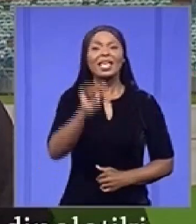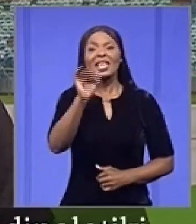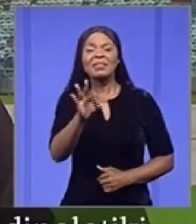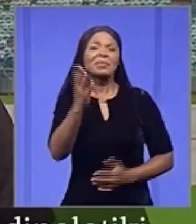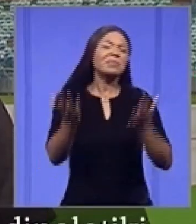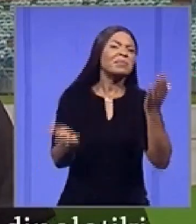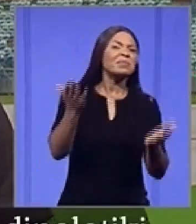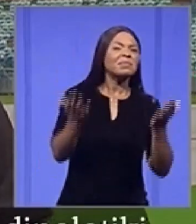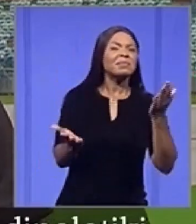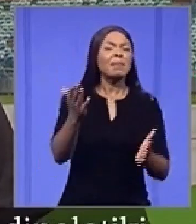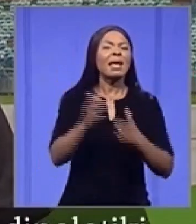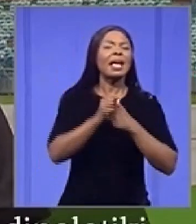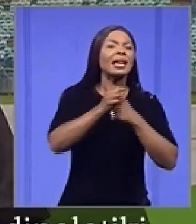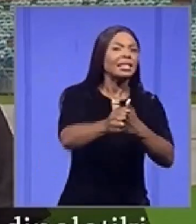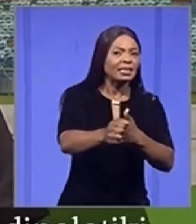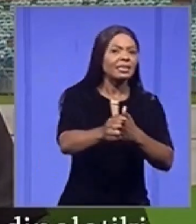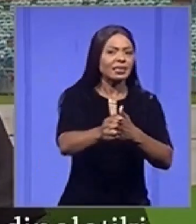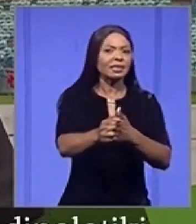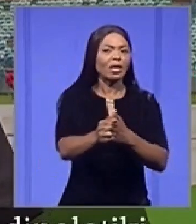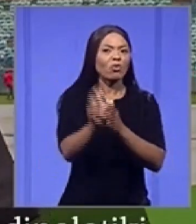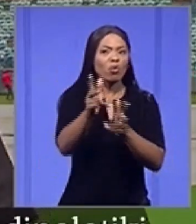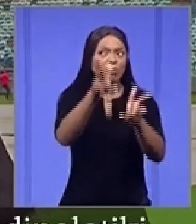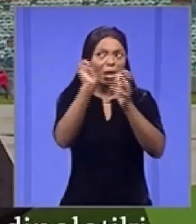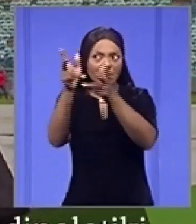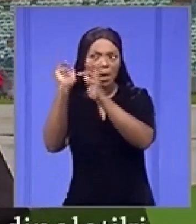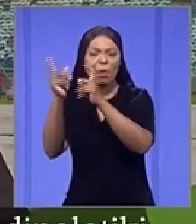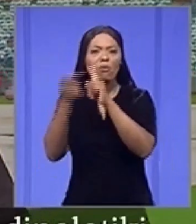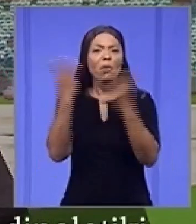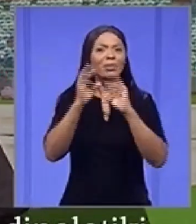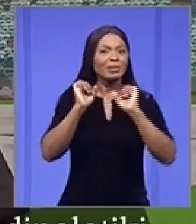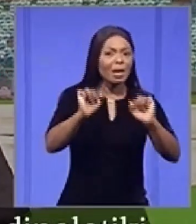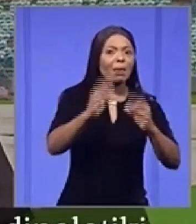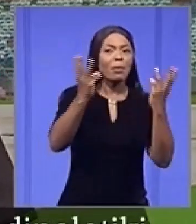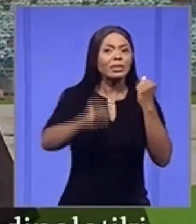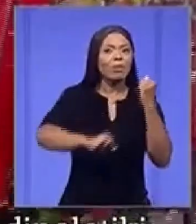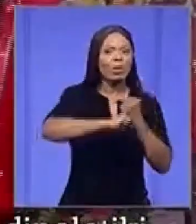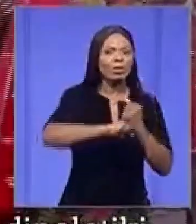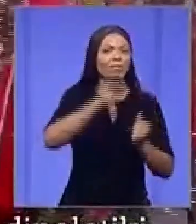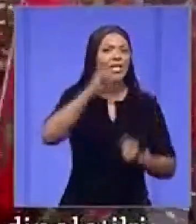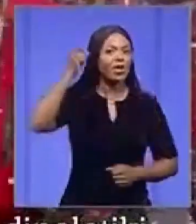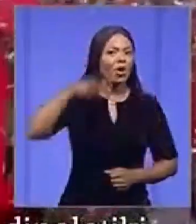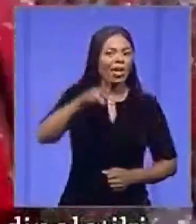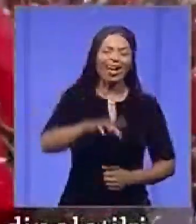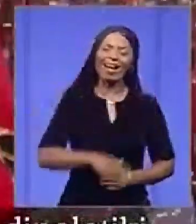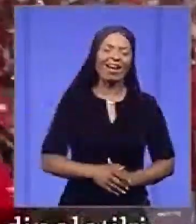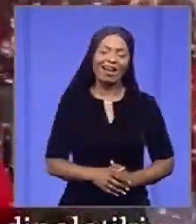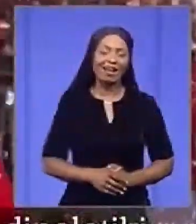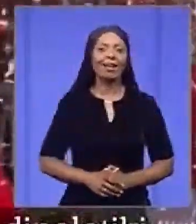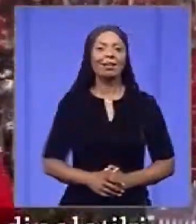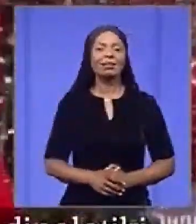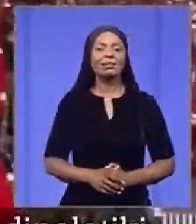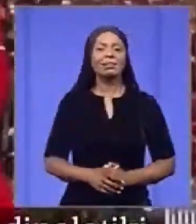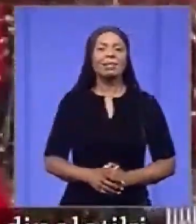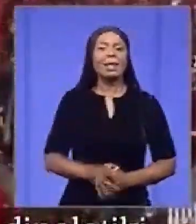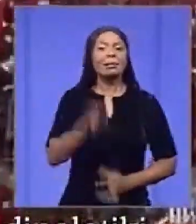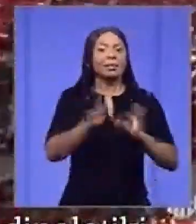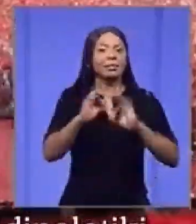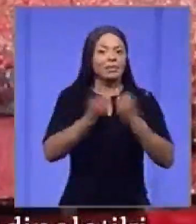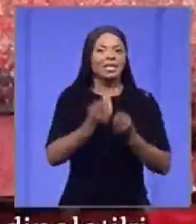a leadership that listens to your constituents, to your voters, you could ignore that. Mokgatlho o dumela gore o tlile go